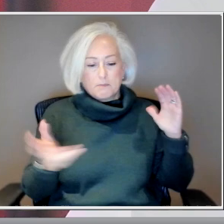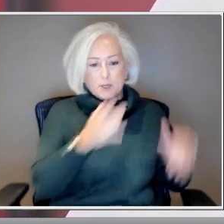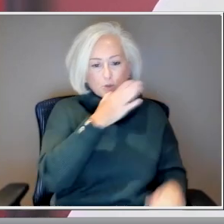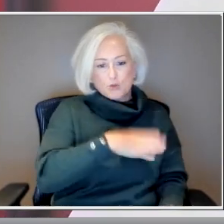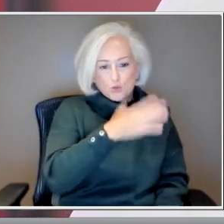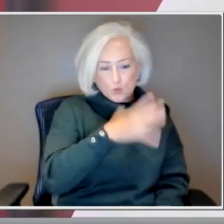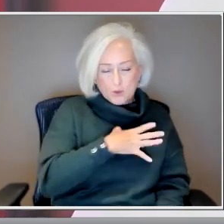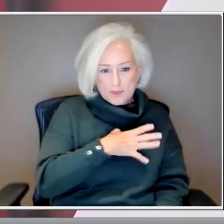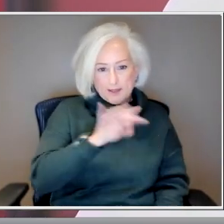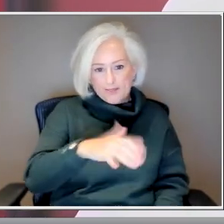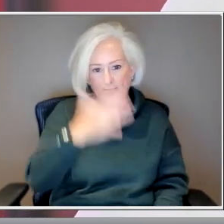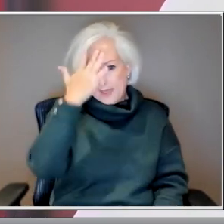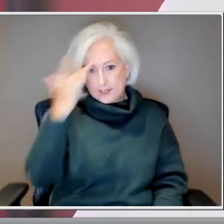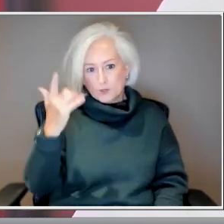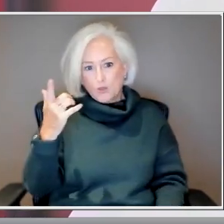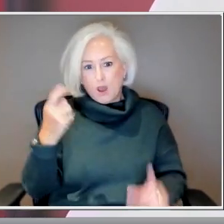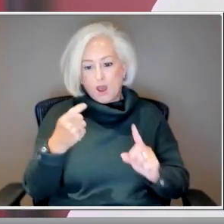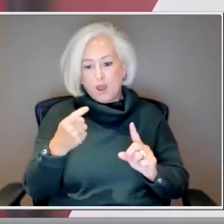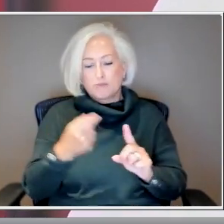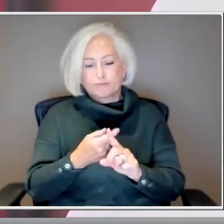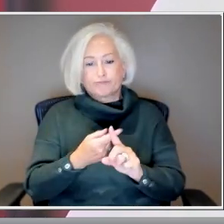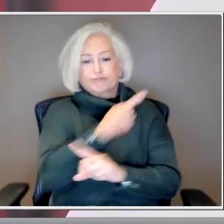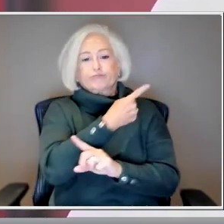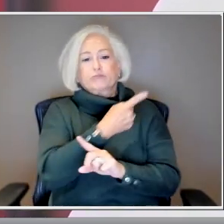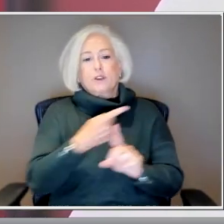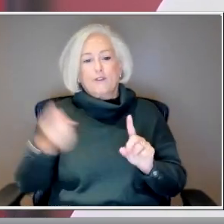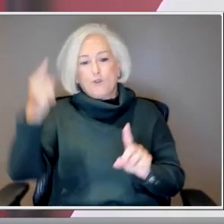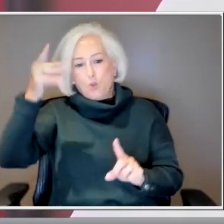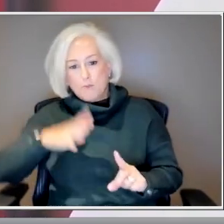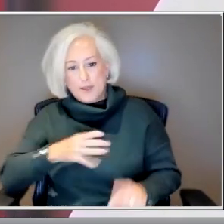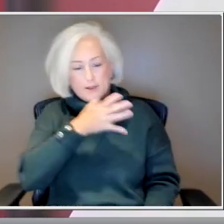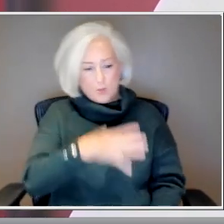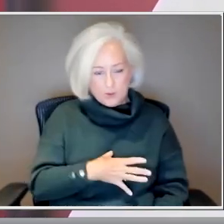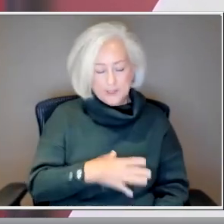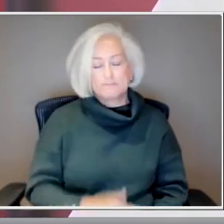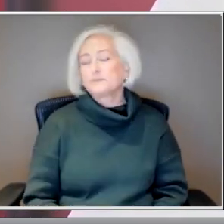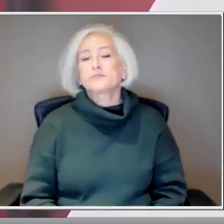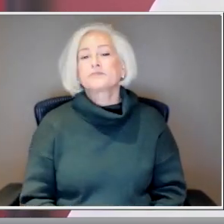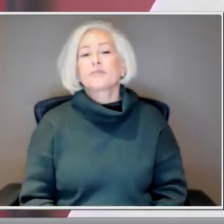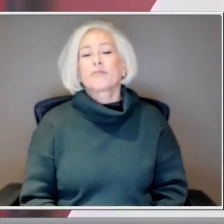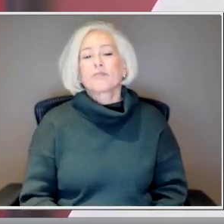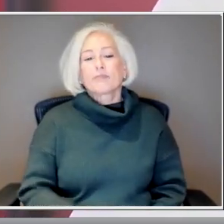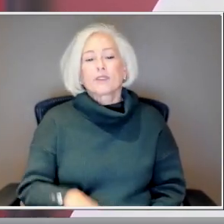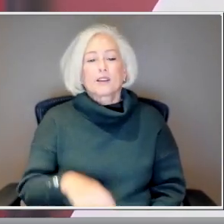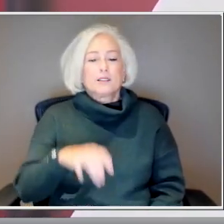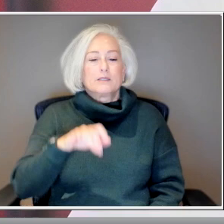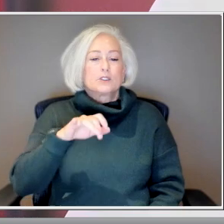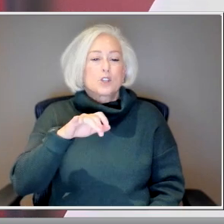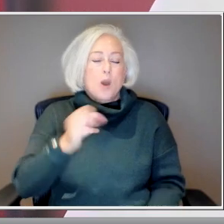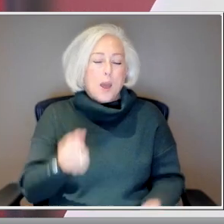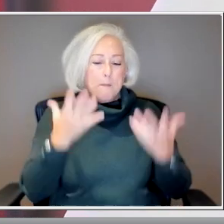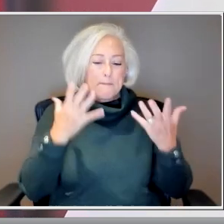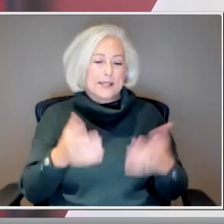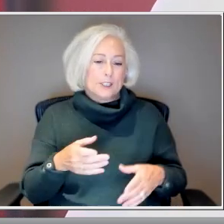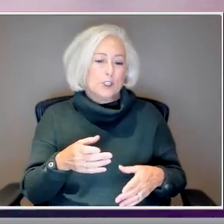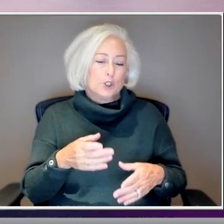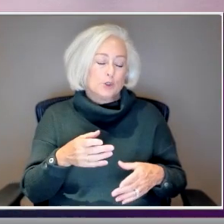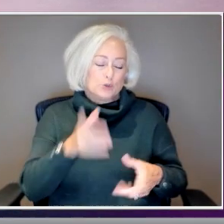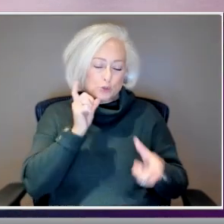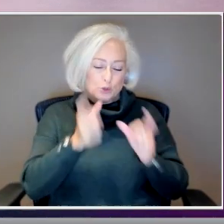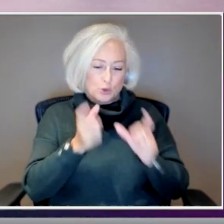in 4 to 5 drinks being considered binge drinking. So that's basically purely on physiology. What if,